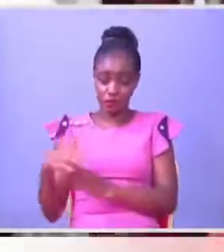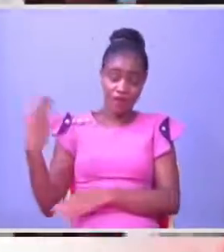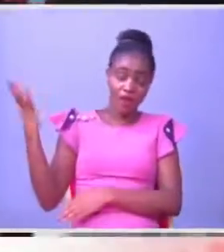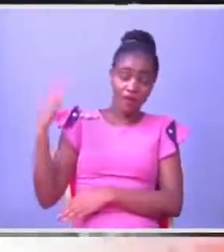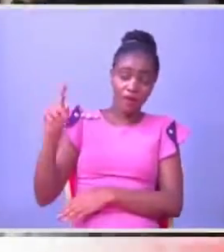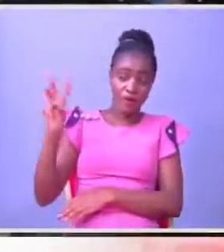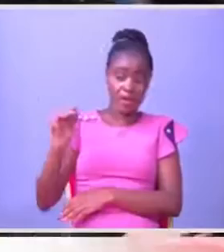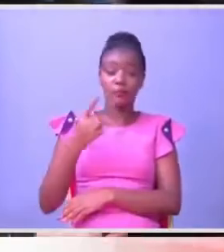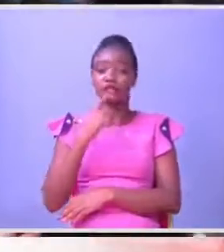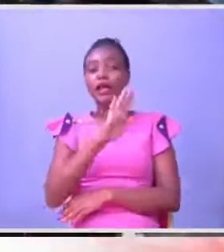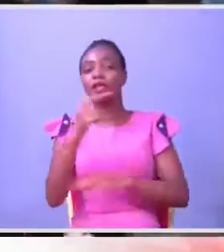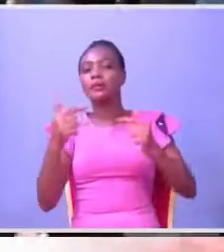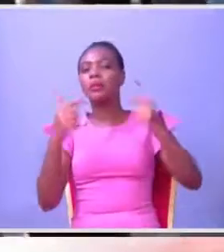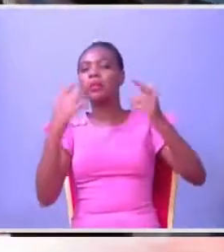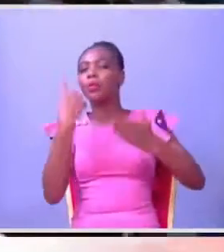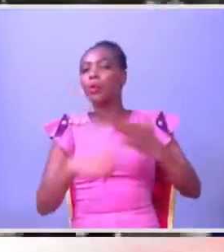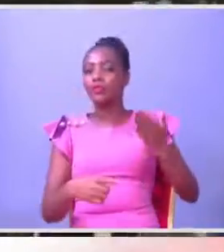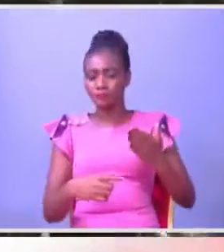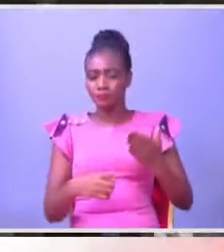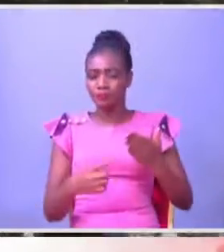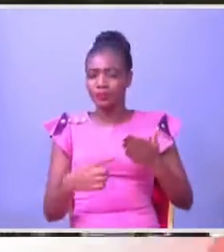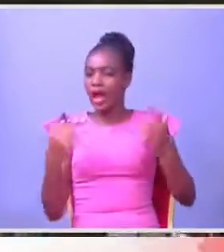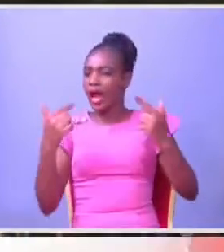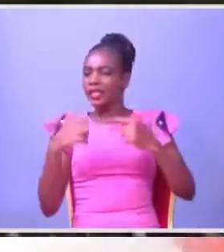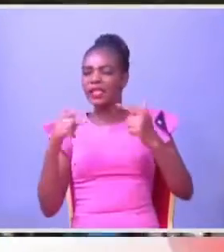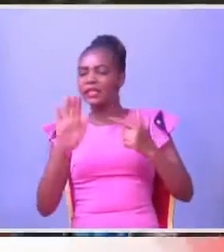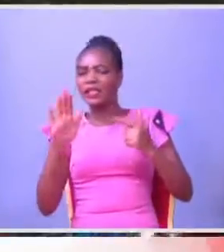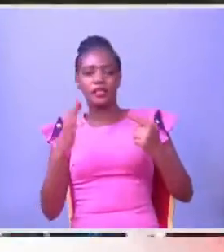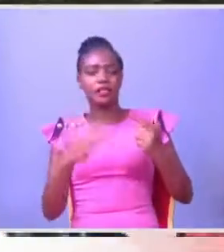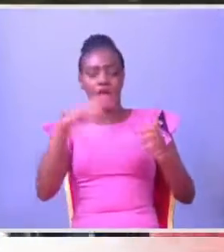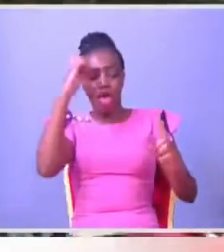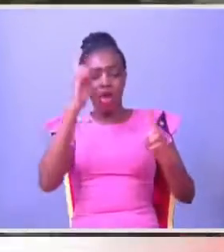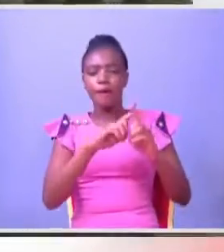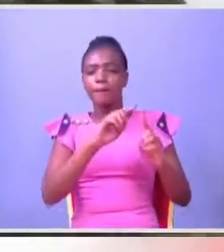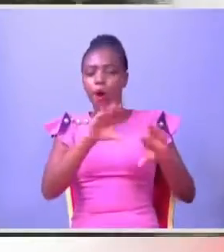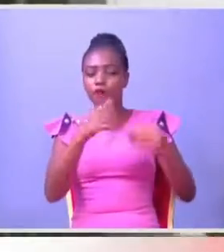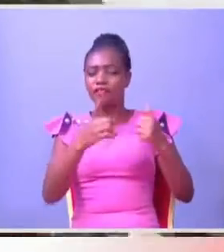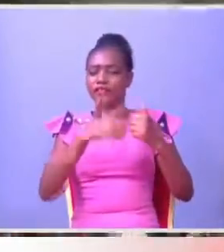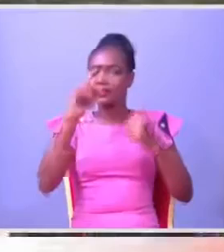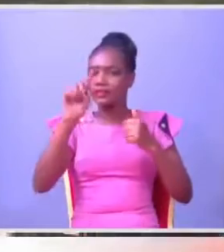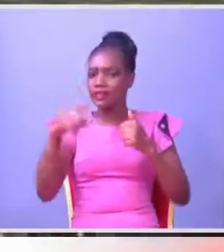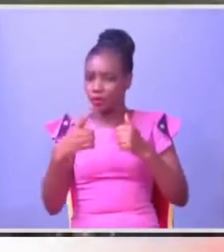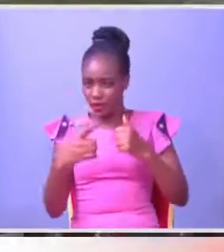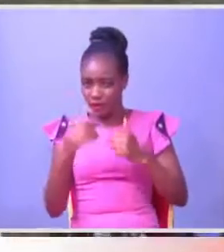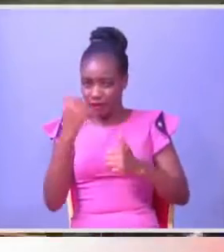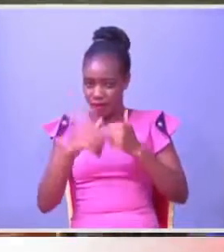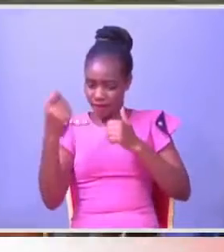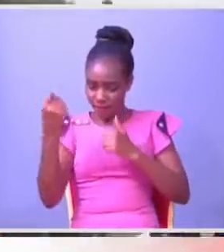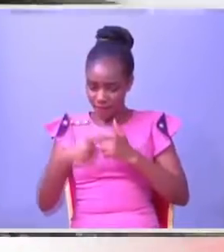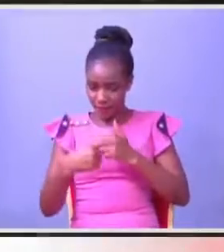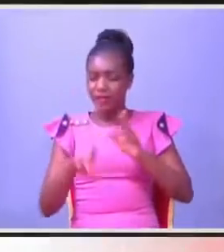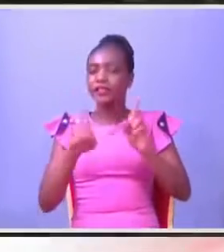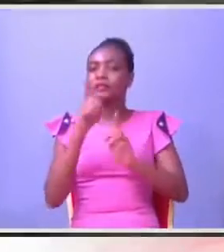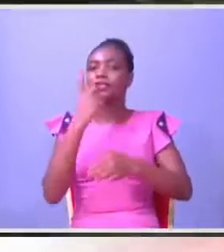told of his opponents, criticizing his agenda of giving 6,000 monthly stipends to unemployed youth. Raila says